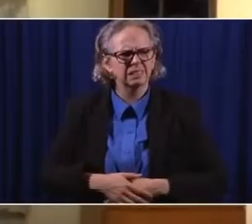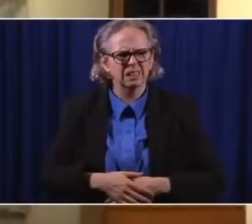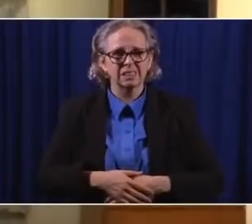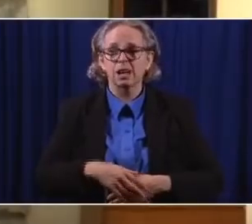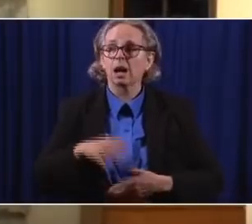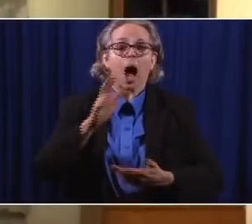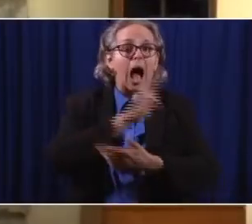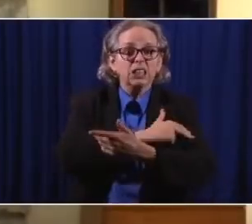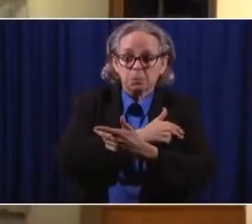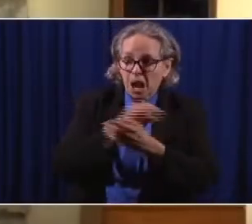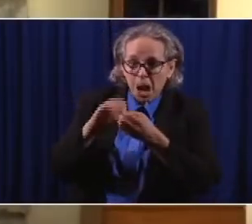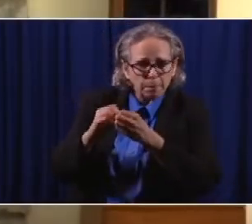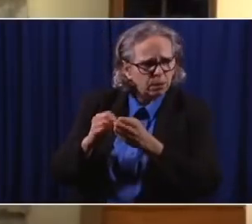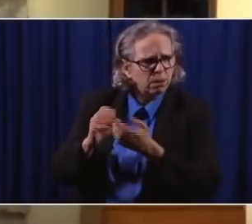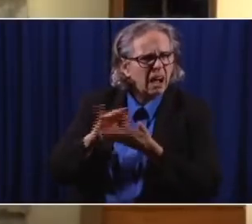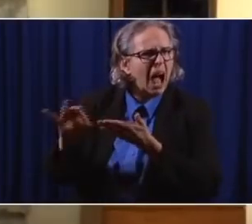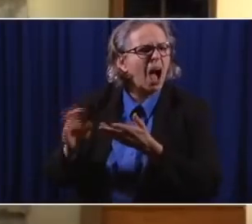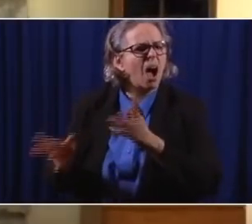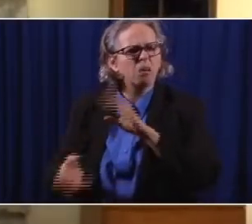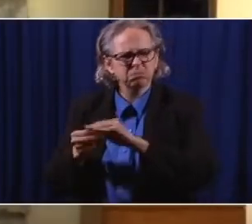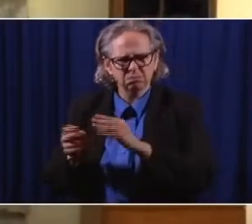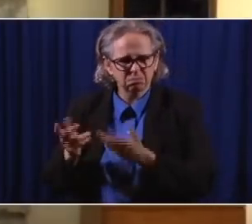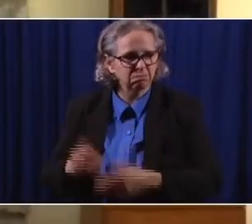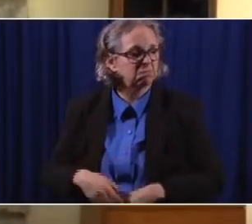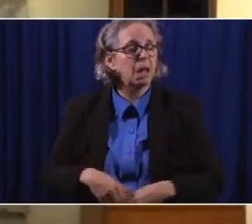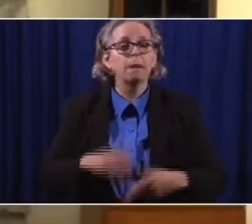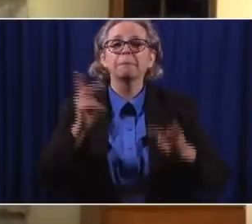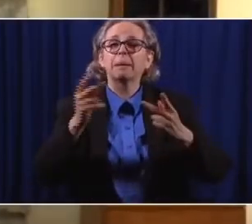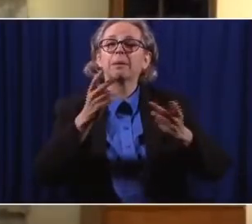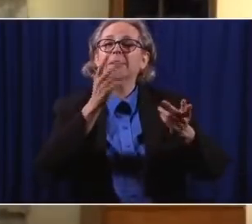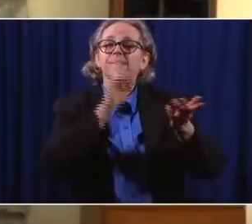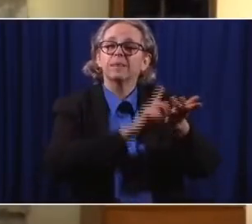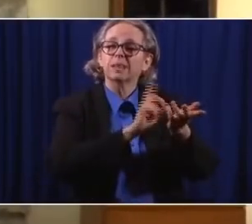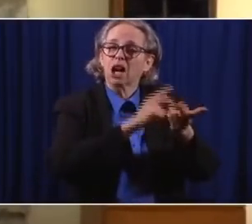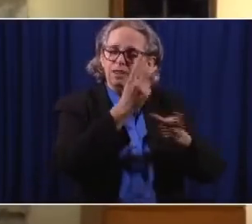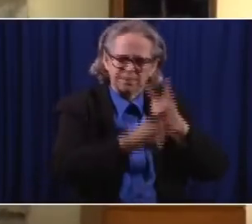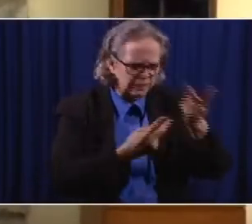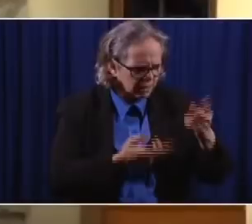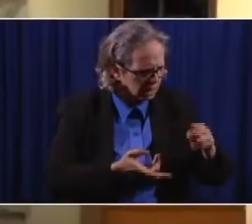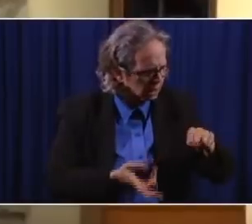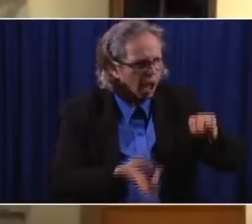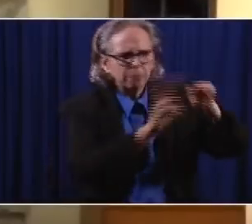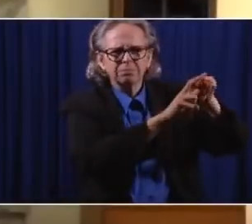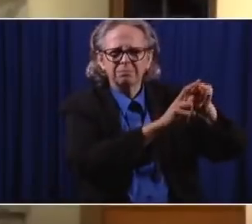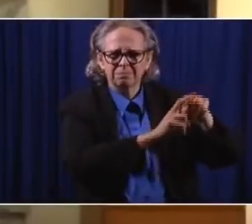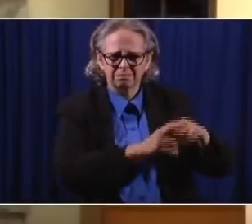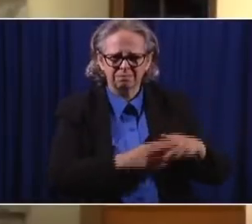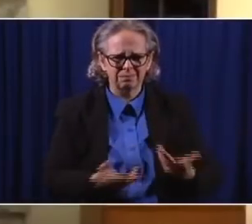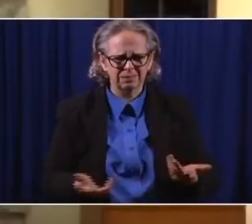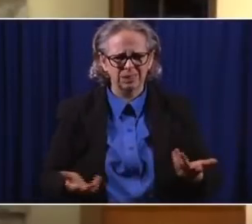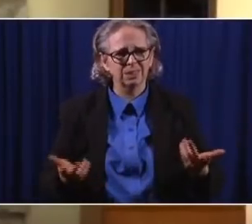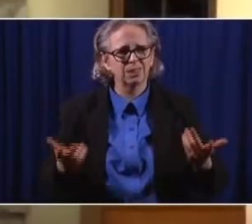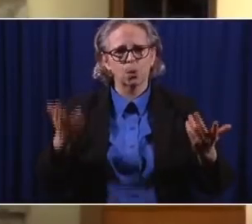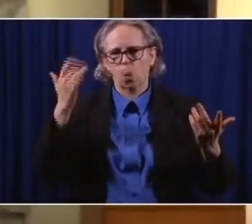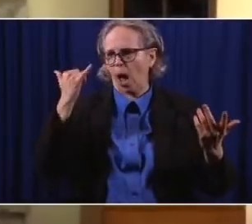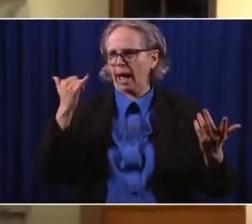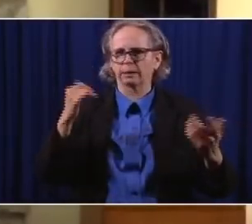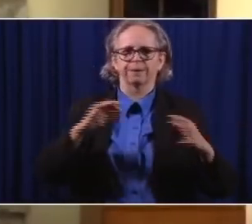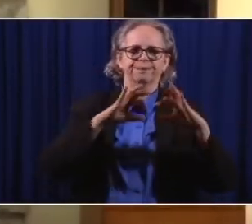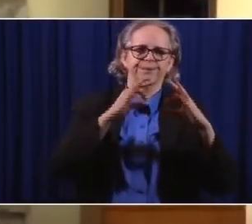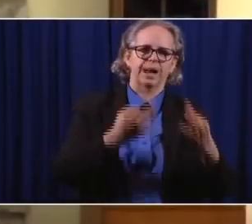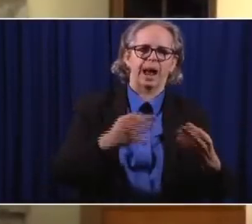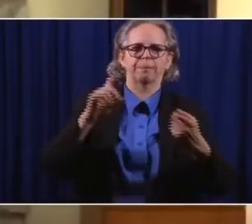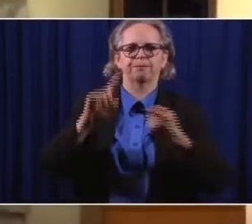and outpatient volume and that social gatherings continue to be a problem. Let's go quickly to the new red